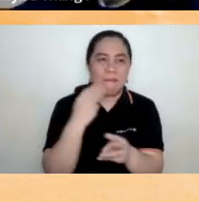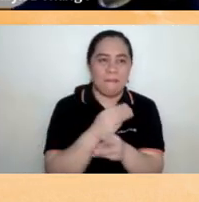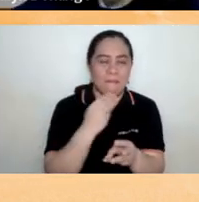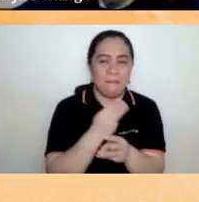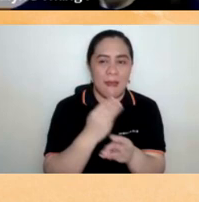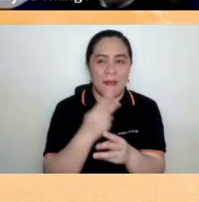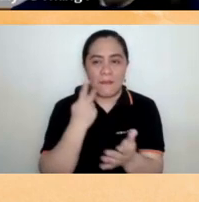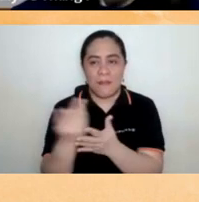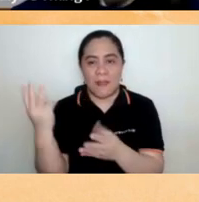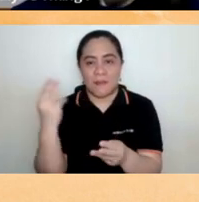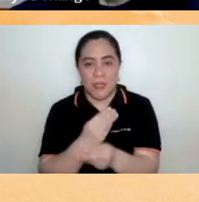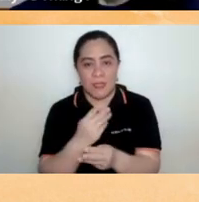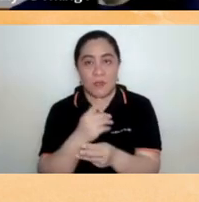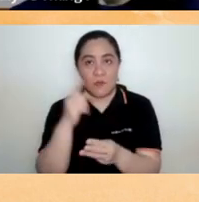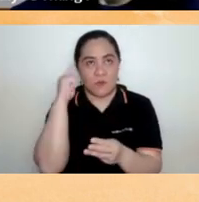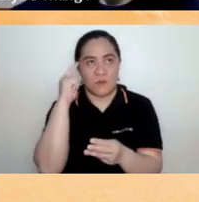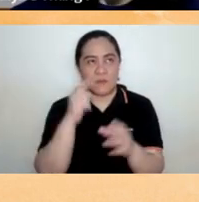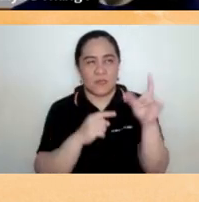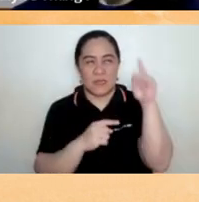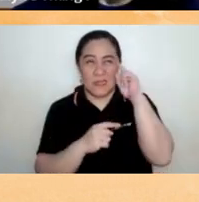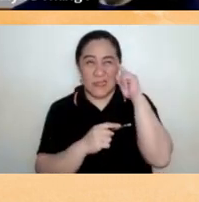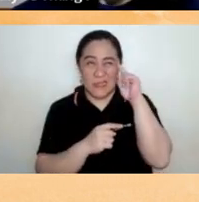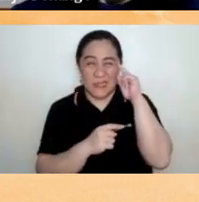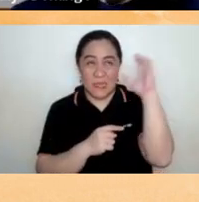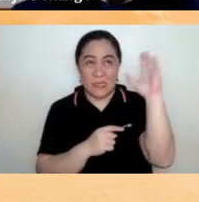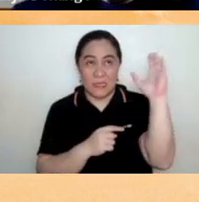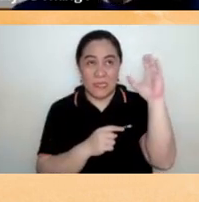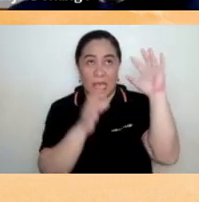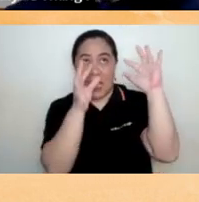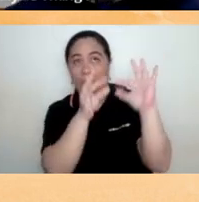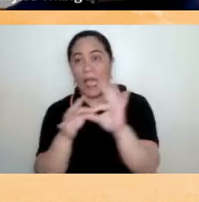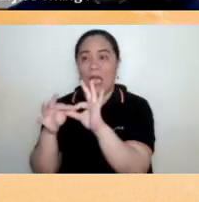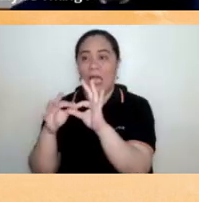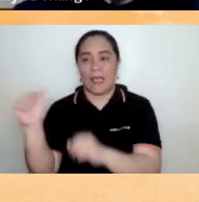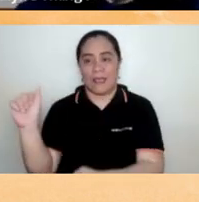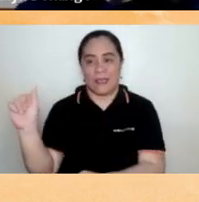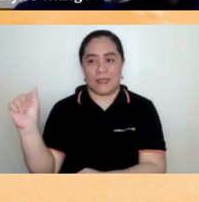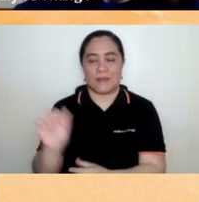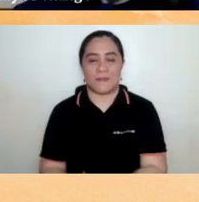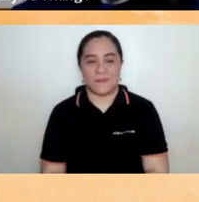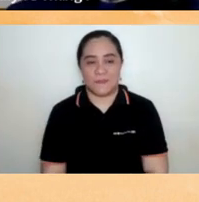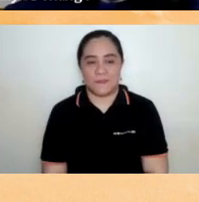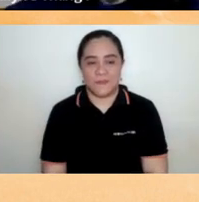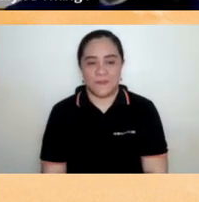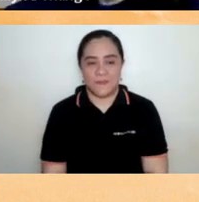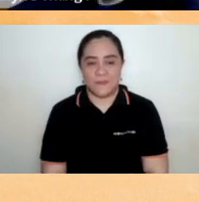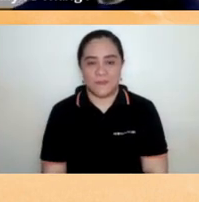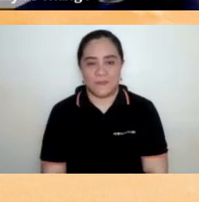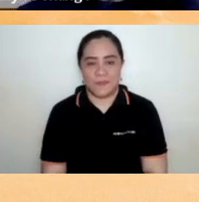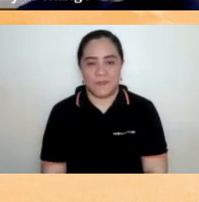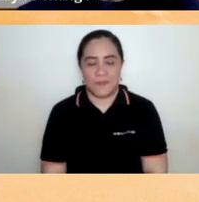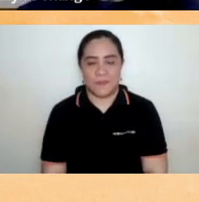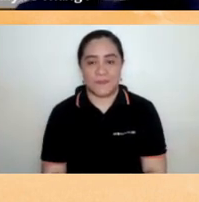the amygdala, which will then produce anxiety. So as you can see, in both pathways to anxiety,